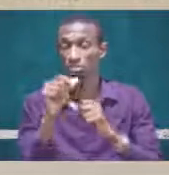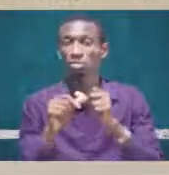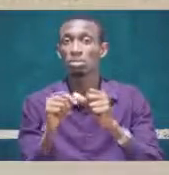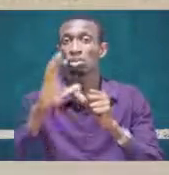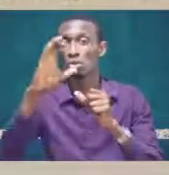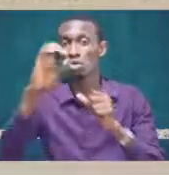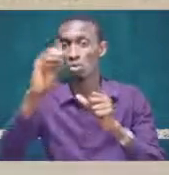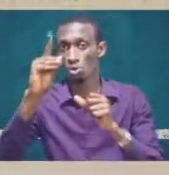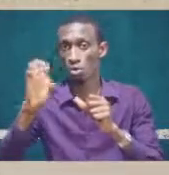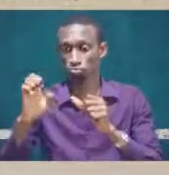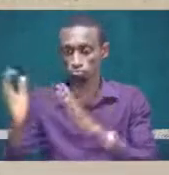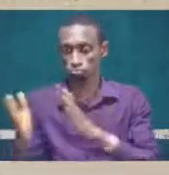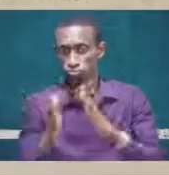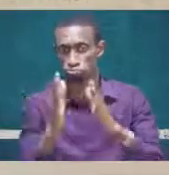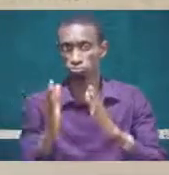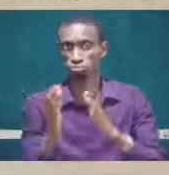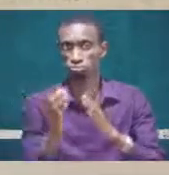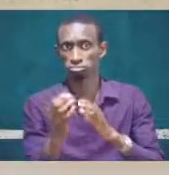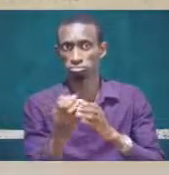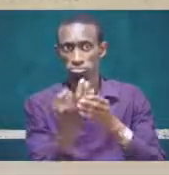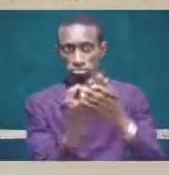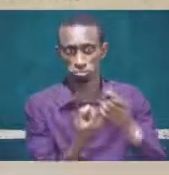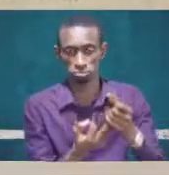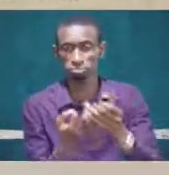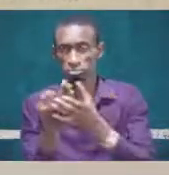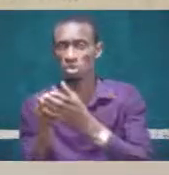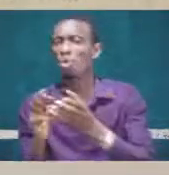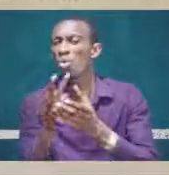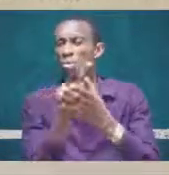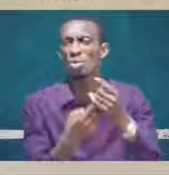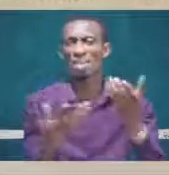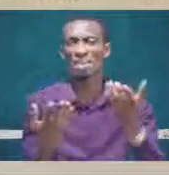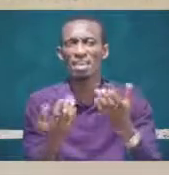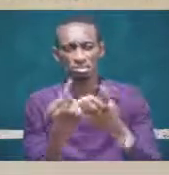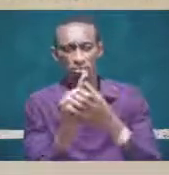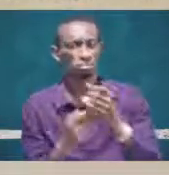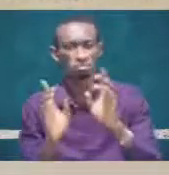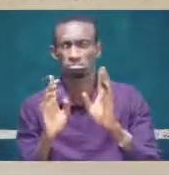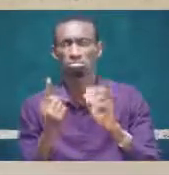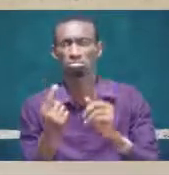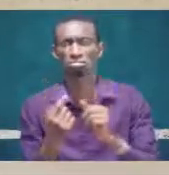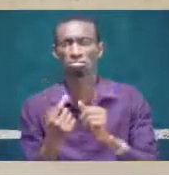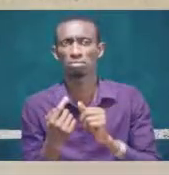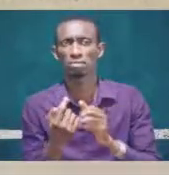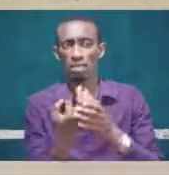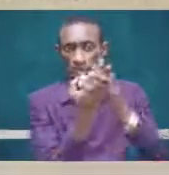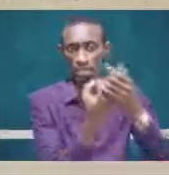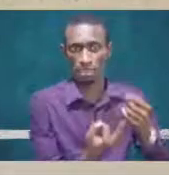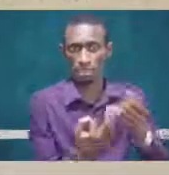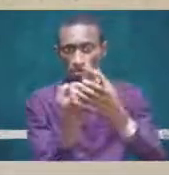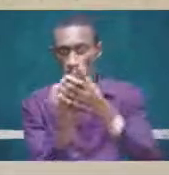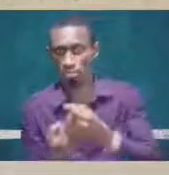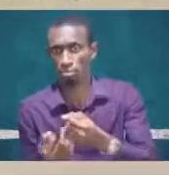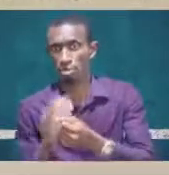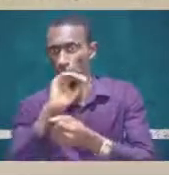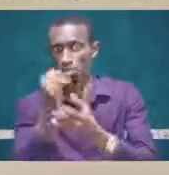in triplets, as in three children, or twins? No. Singles are triplets, three-letter section,